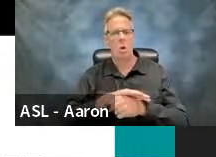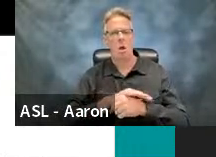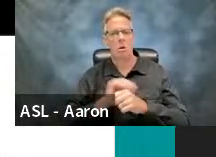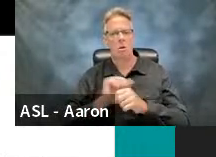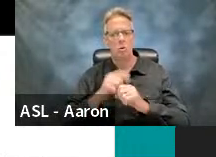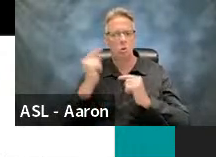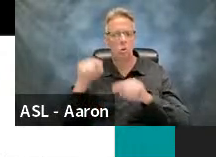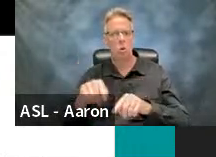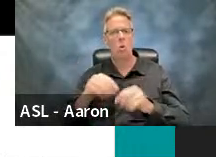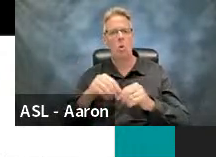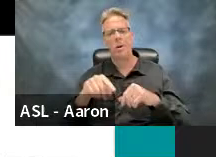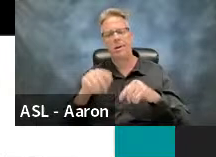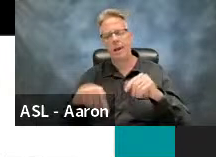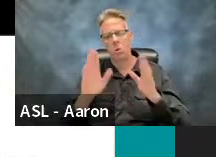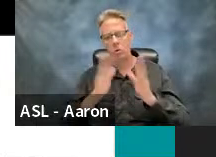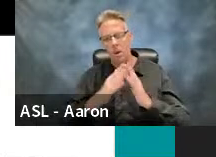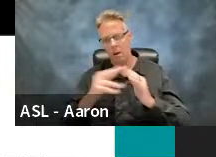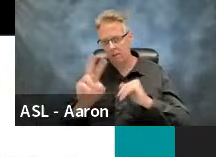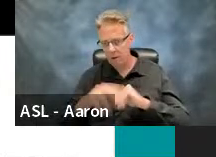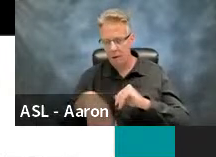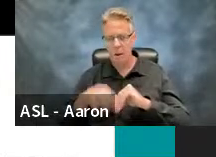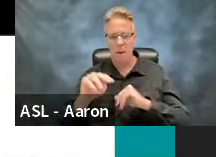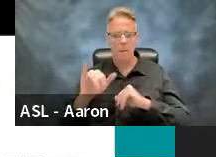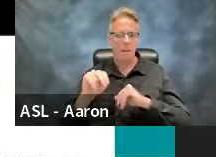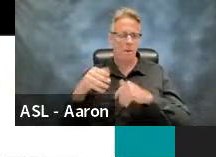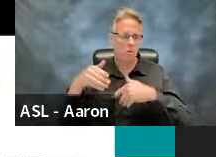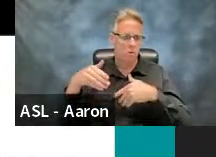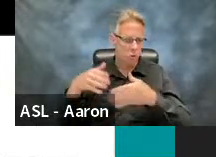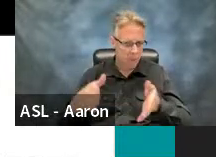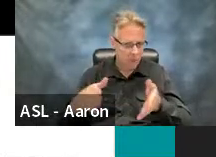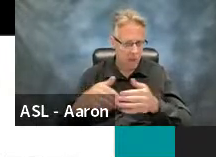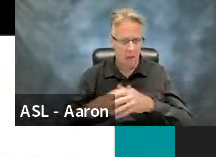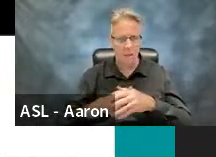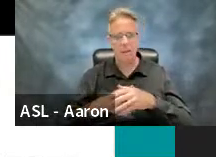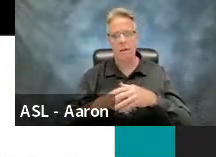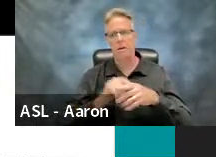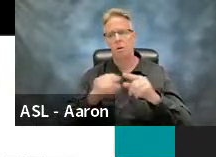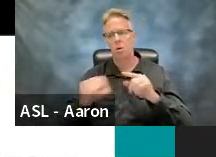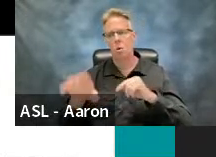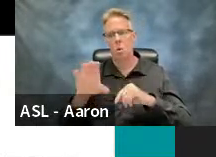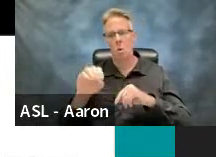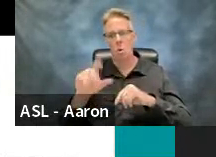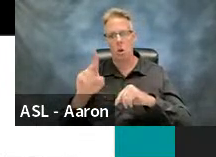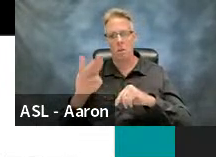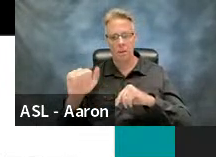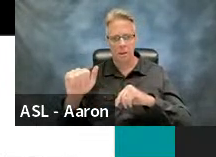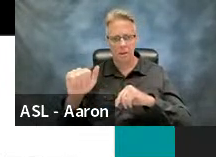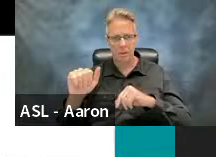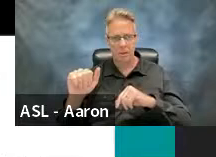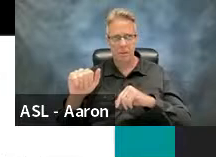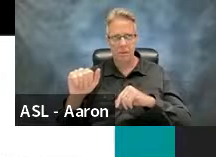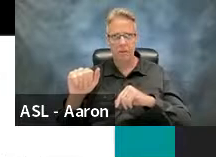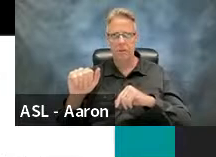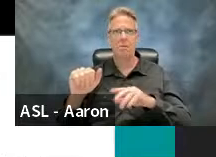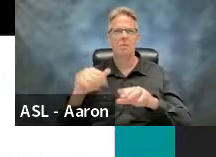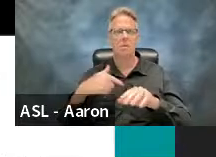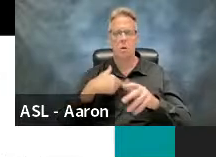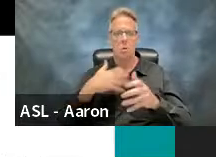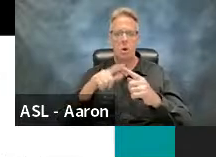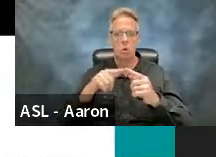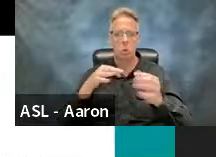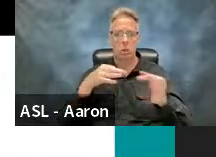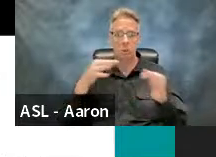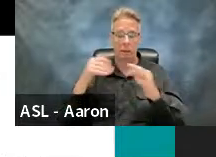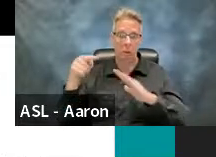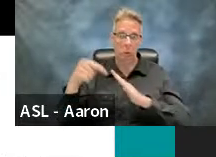Vancouver, extension to Main Street, ramps connecting to Columbia Street. So I don't want to get into a lot of the